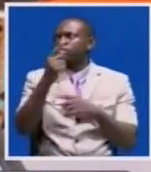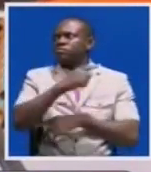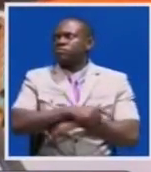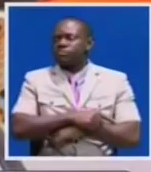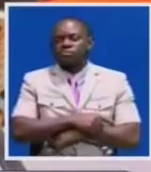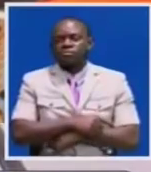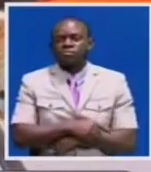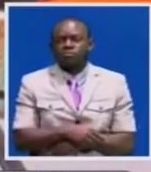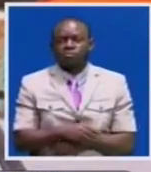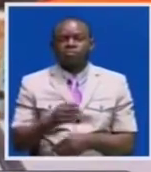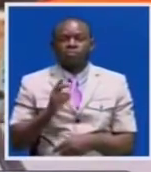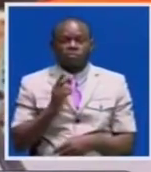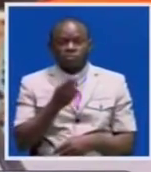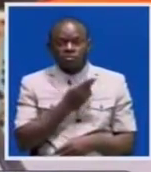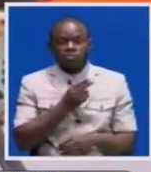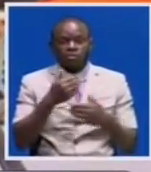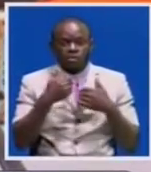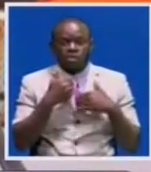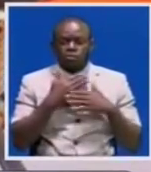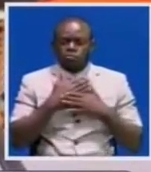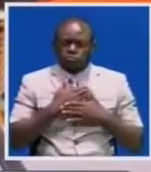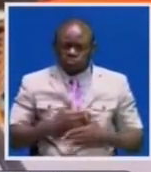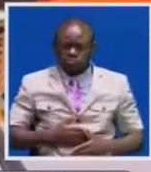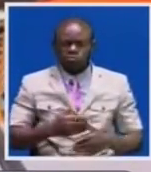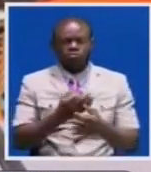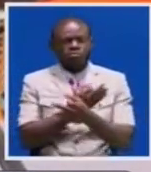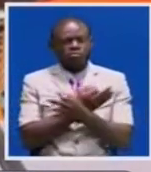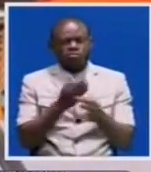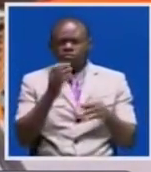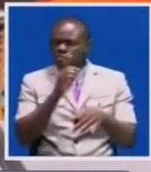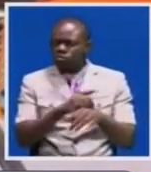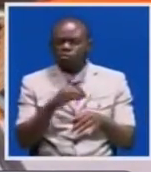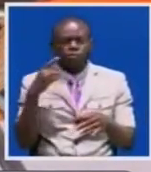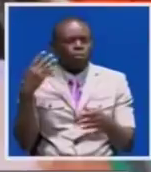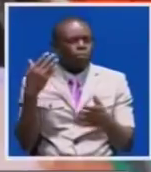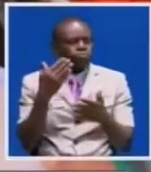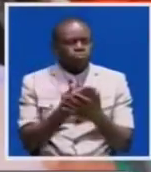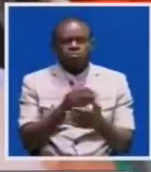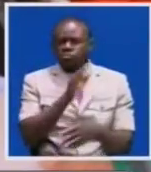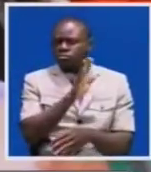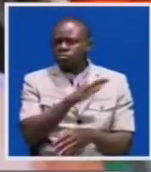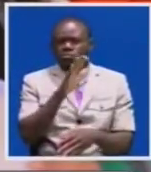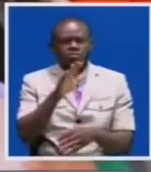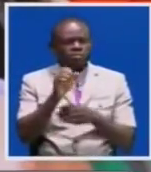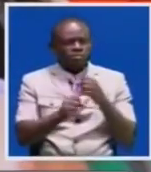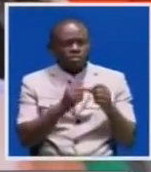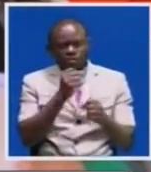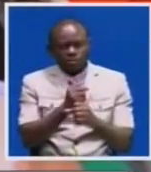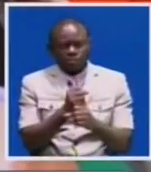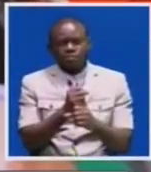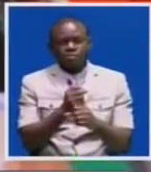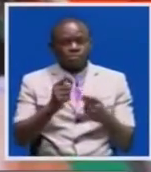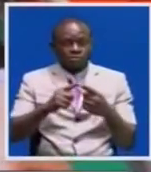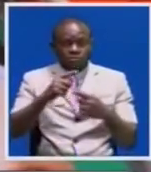freedom for 55 years, in which we have transformed our country for the better. This day is a special day for